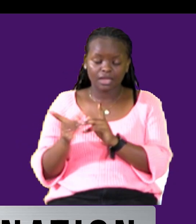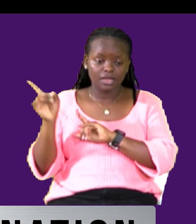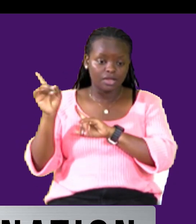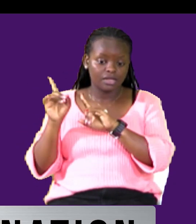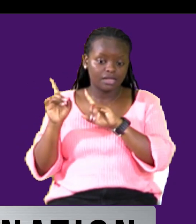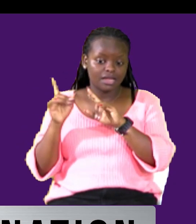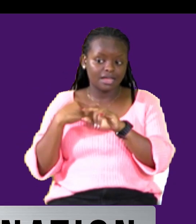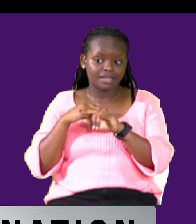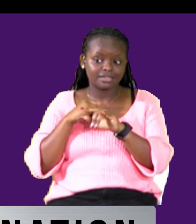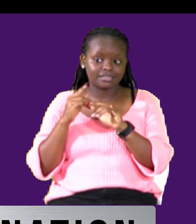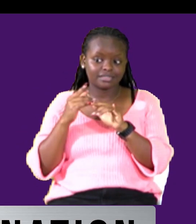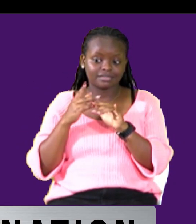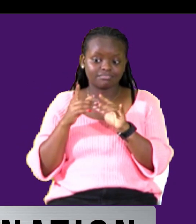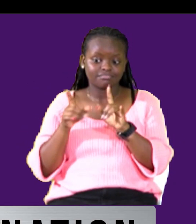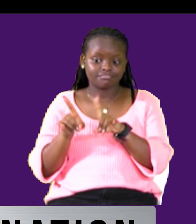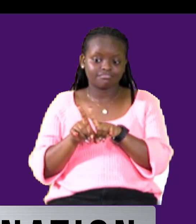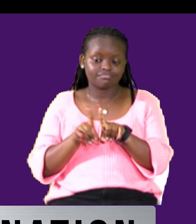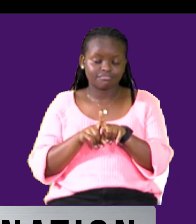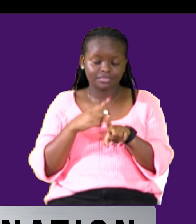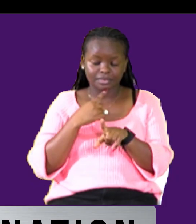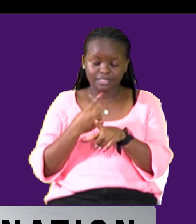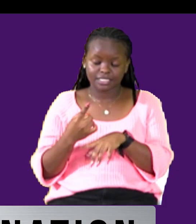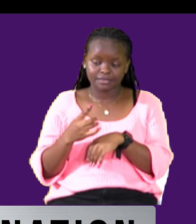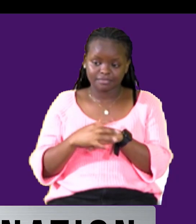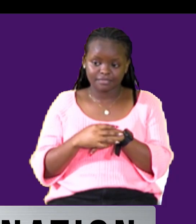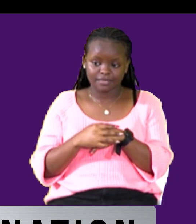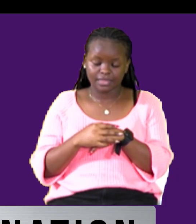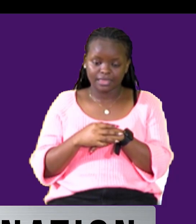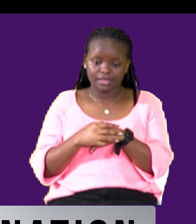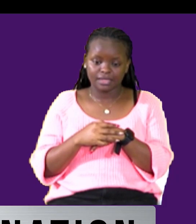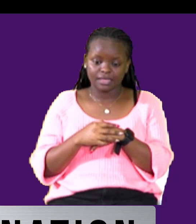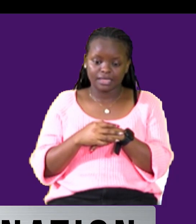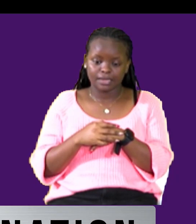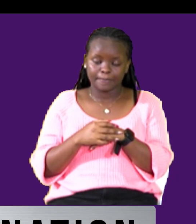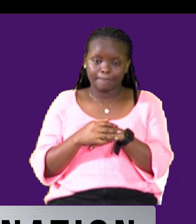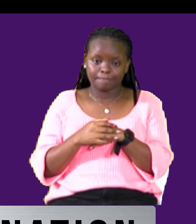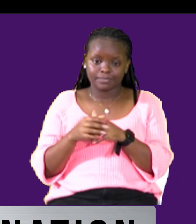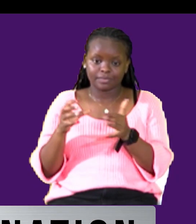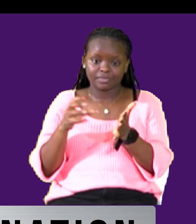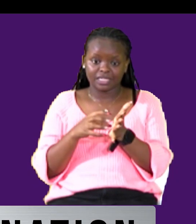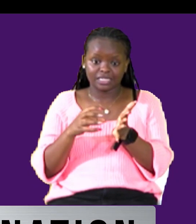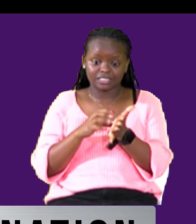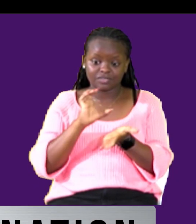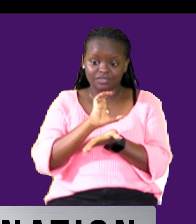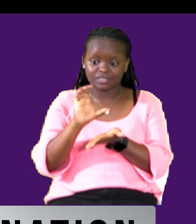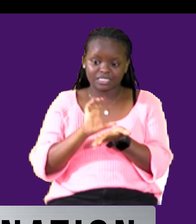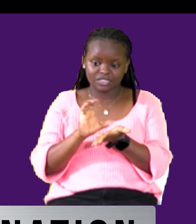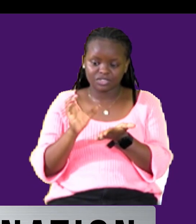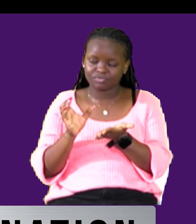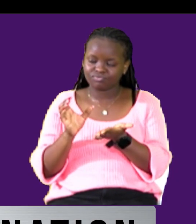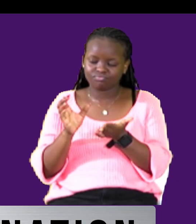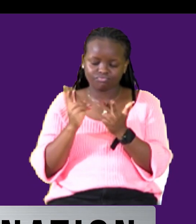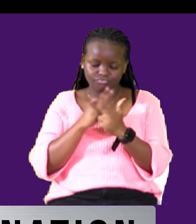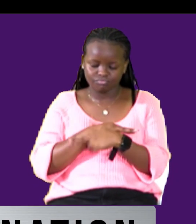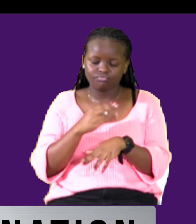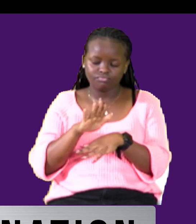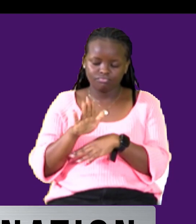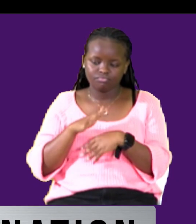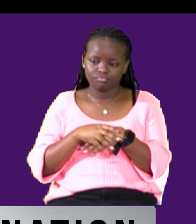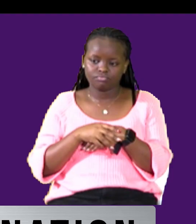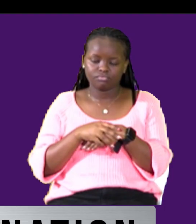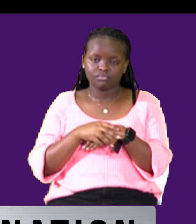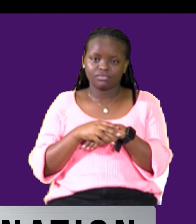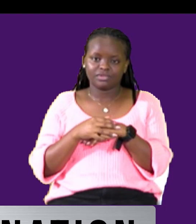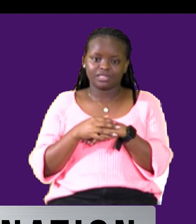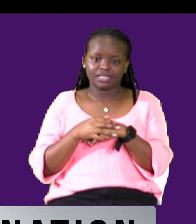will like I said earlier. So that the case of Central we can put it to rest. Okay. I do